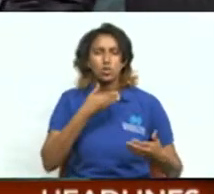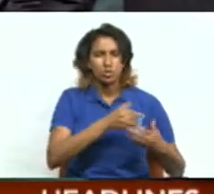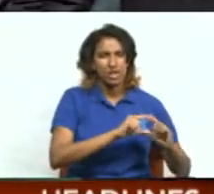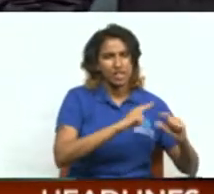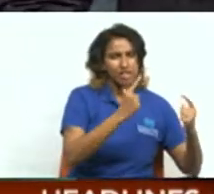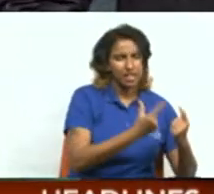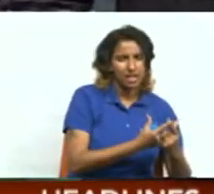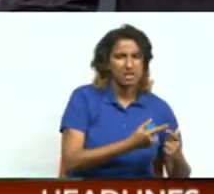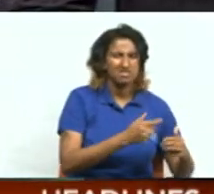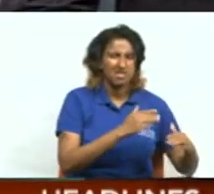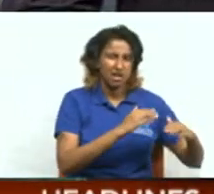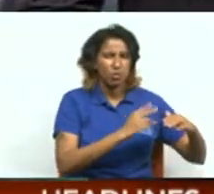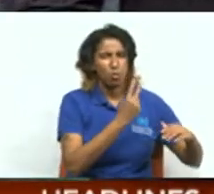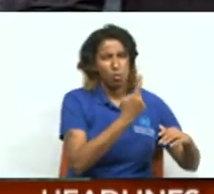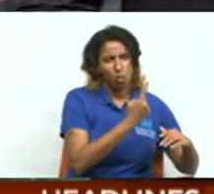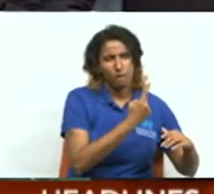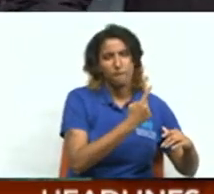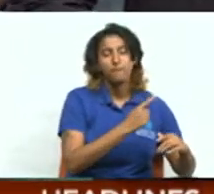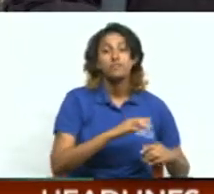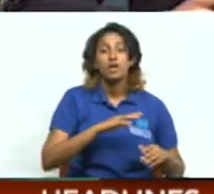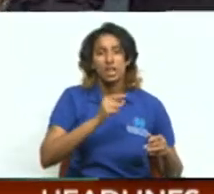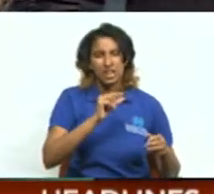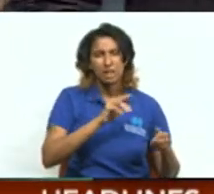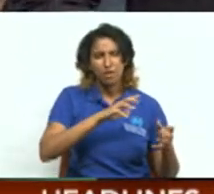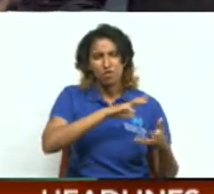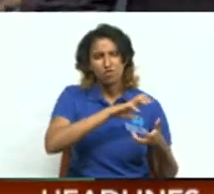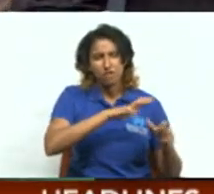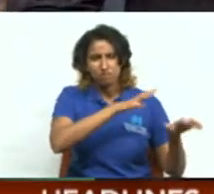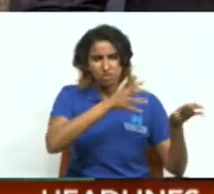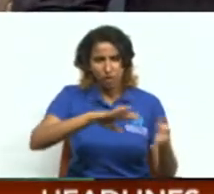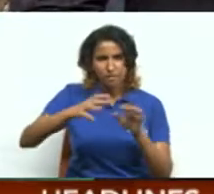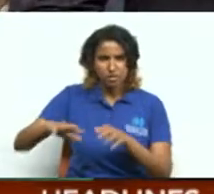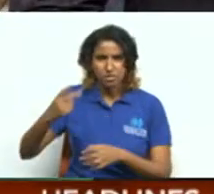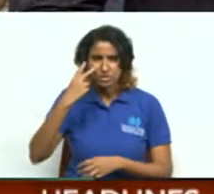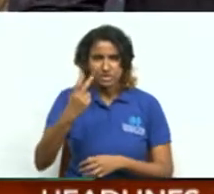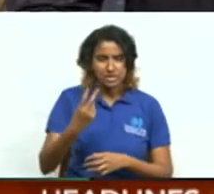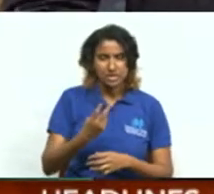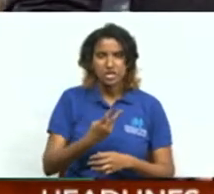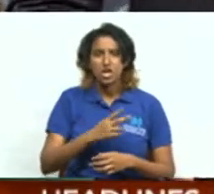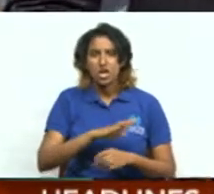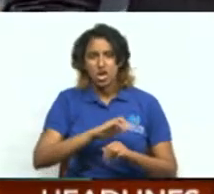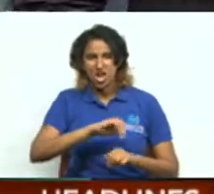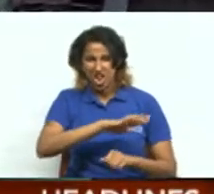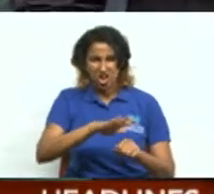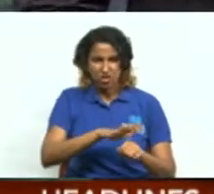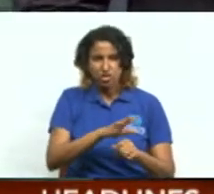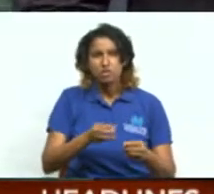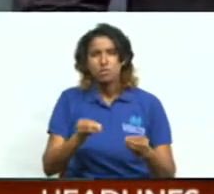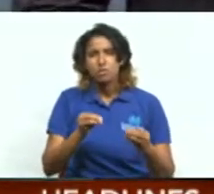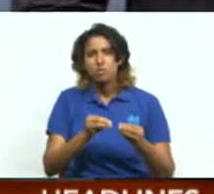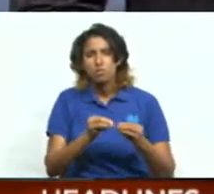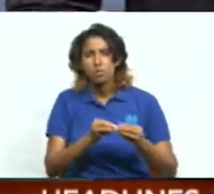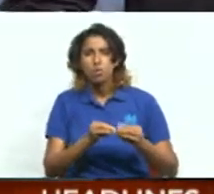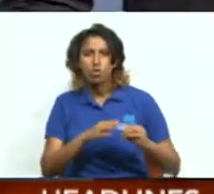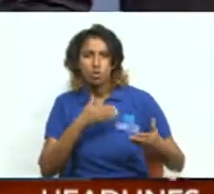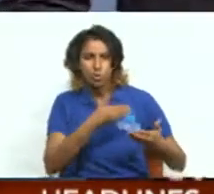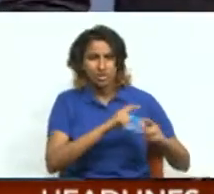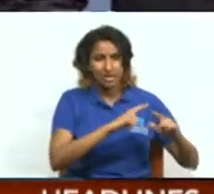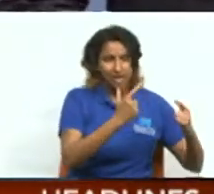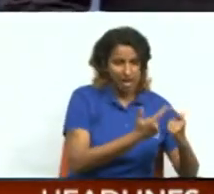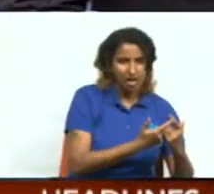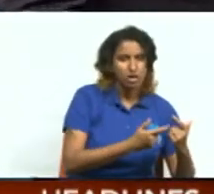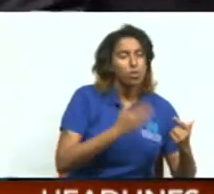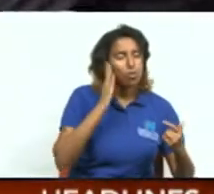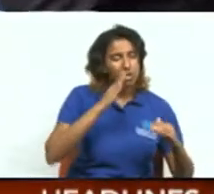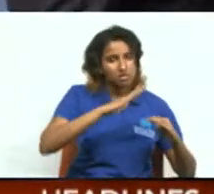winds will be subsiding through tomorrow, so that choppiness you see in sheltered areas will be subsiding as we head into the weekend. And speaking of our